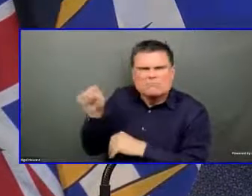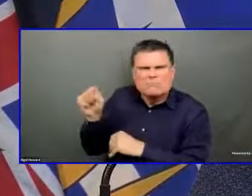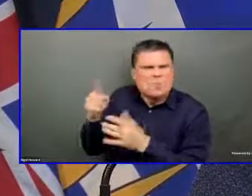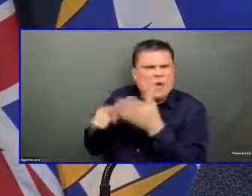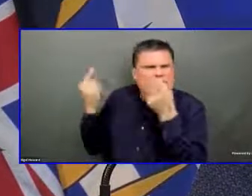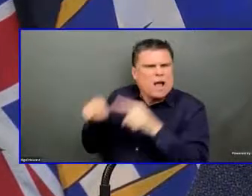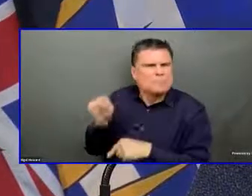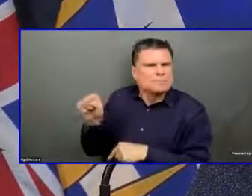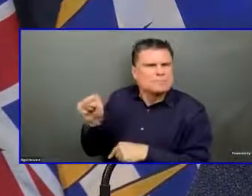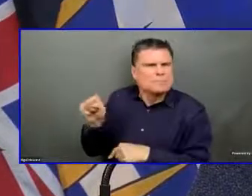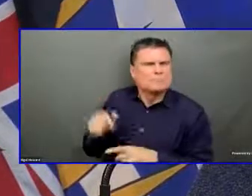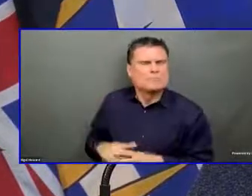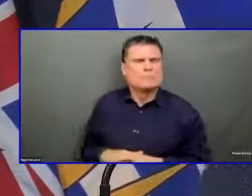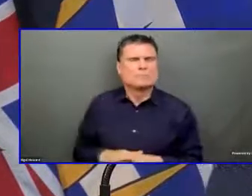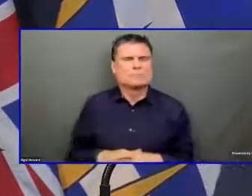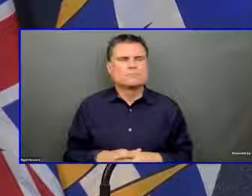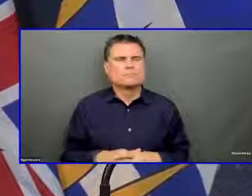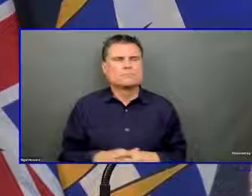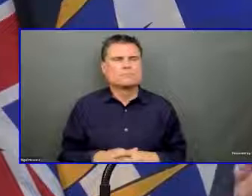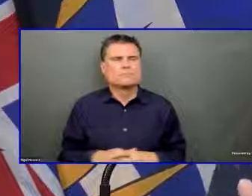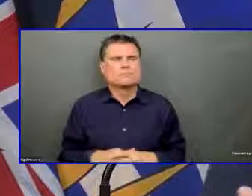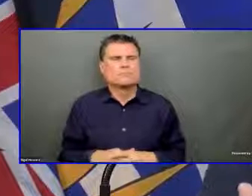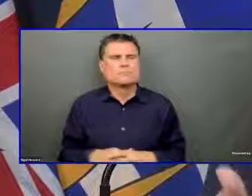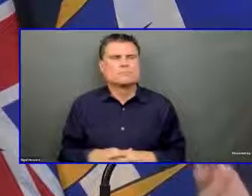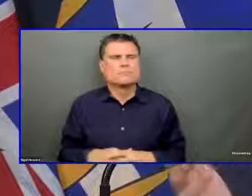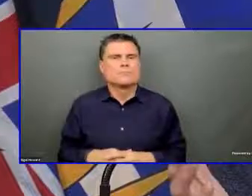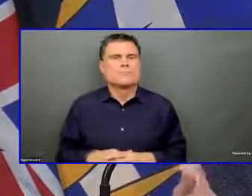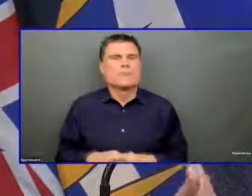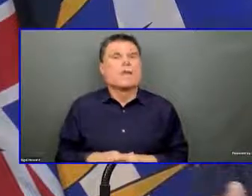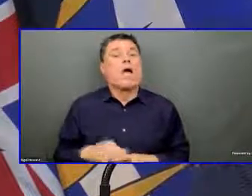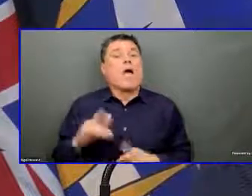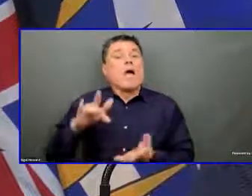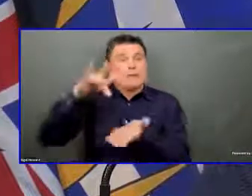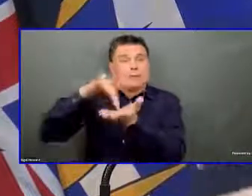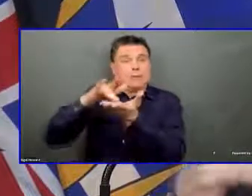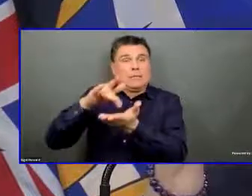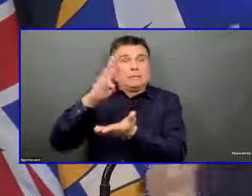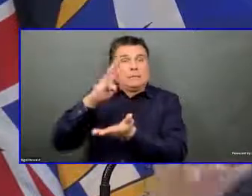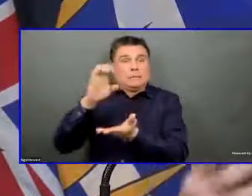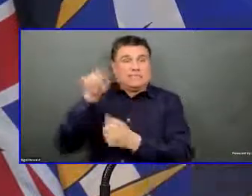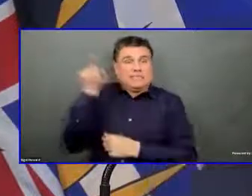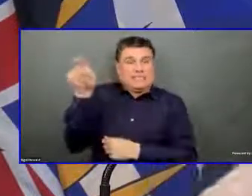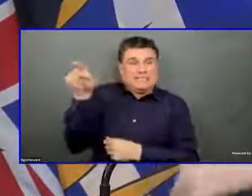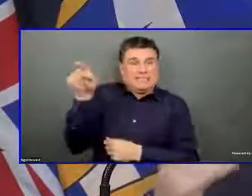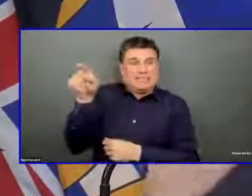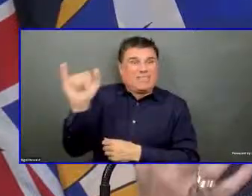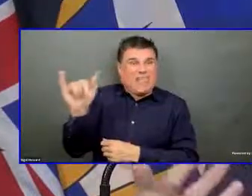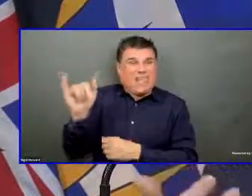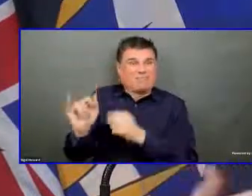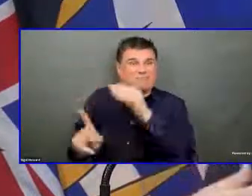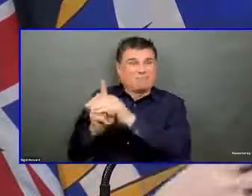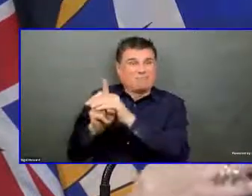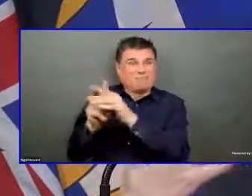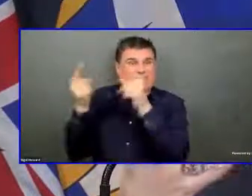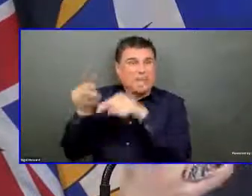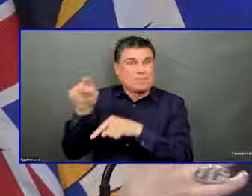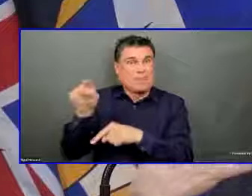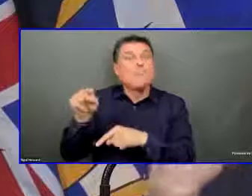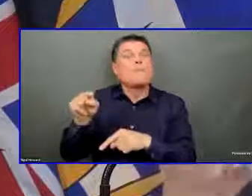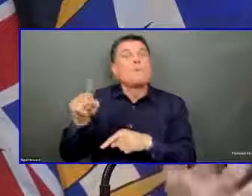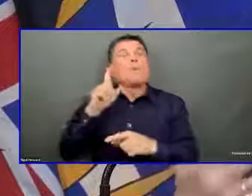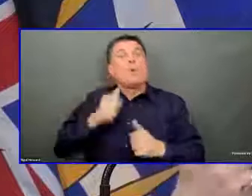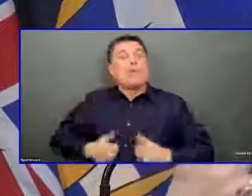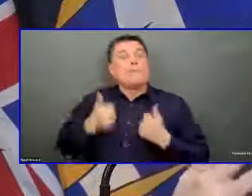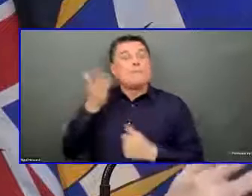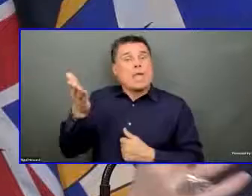carefully, and yes, there was most of the residents were vaccinated, but we also know there's turnover in long-term care homes.